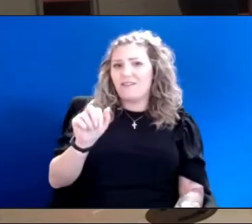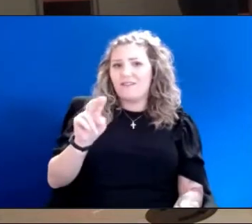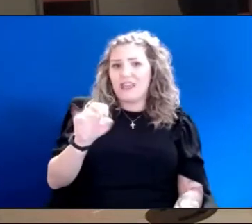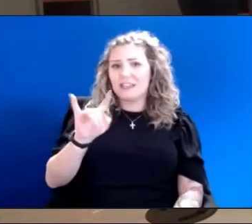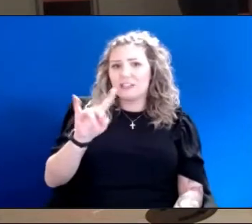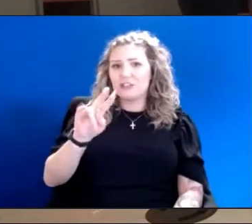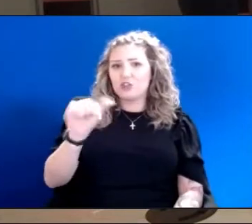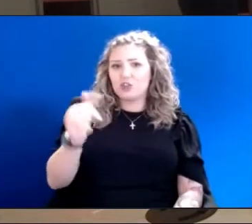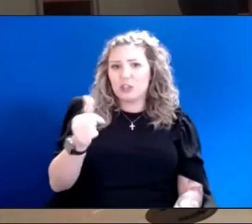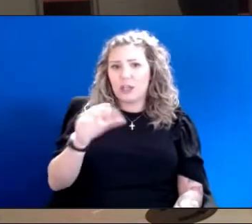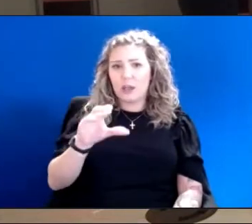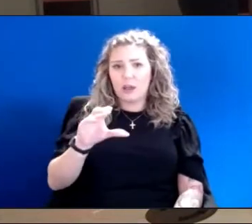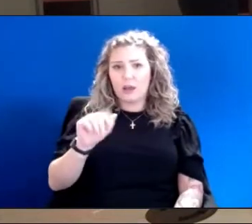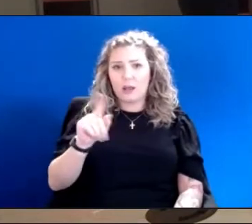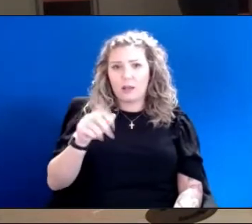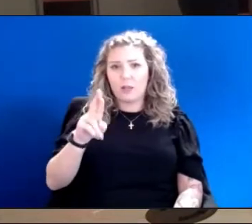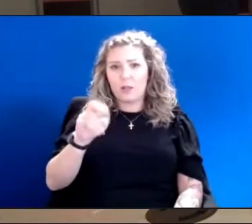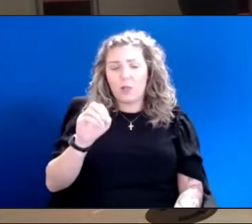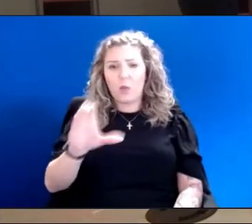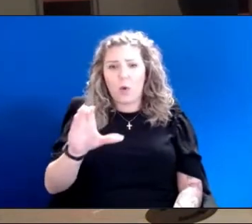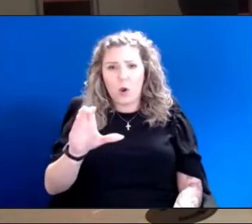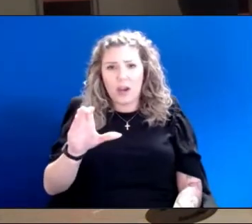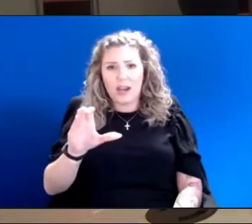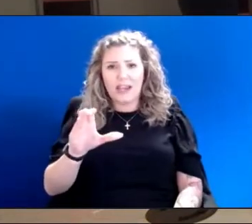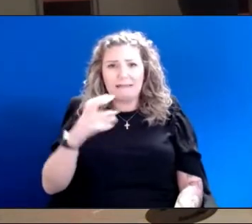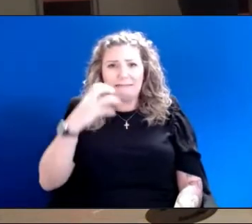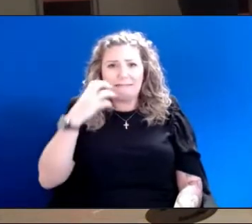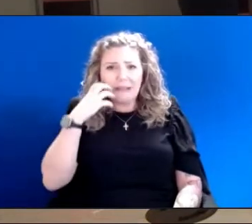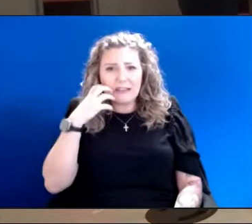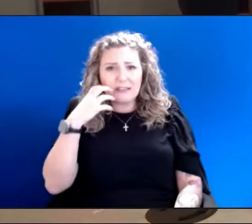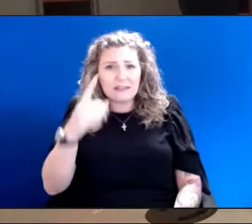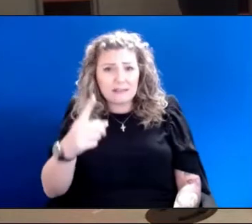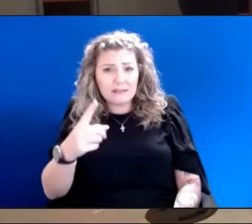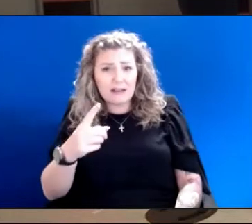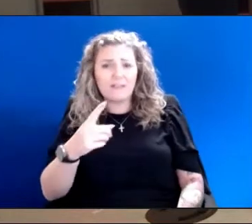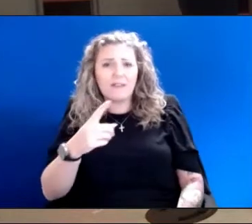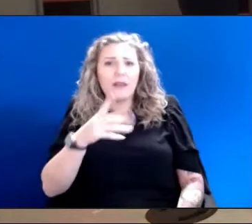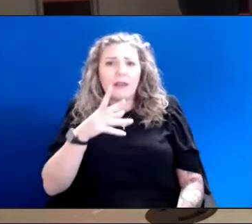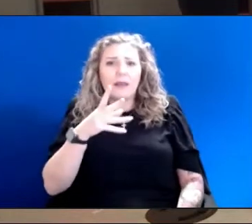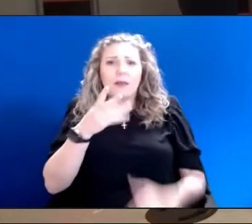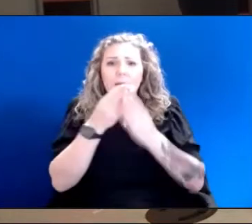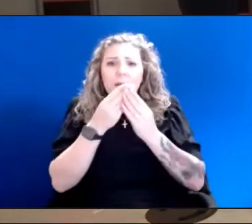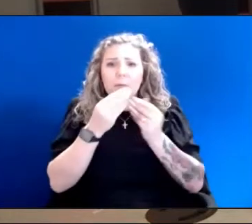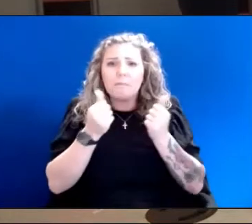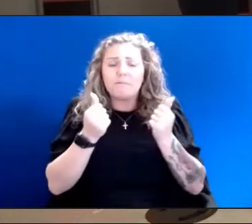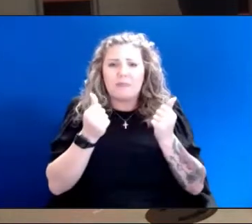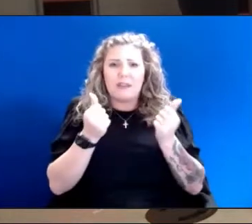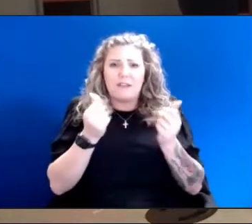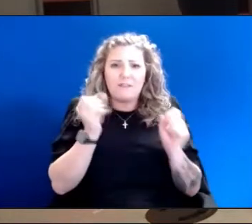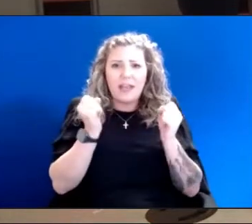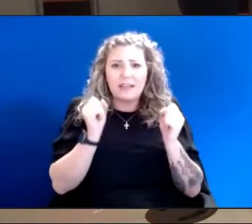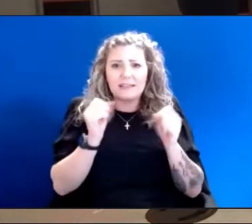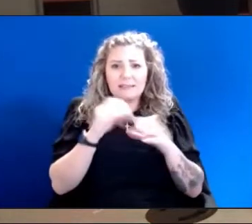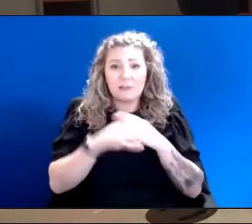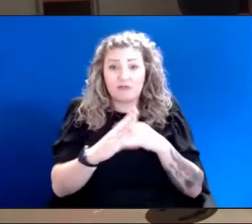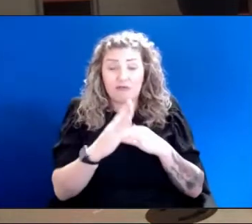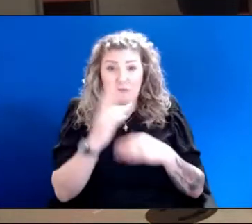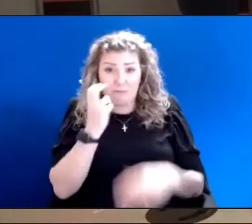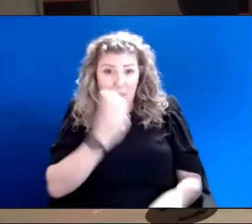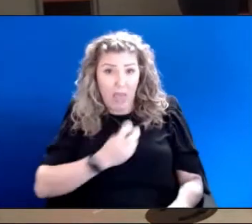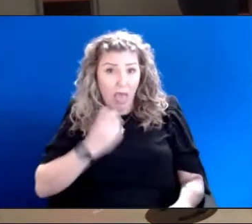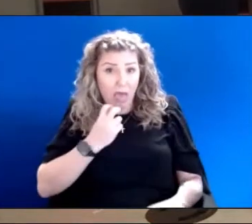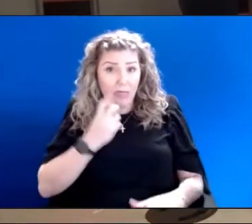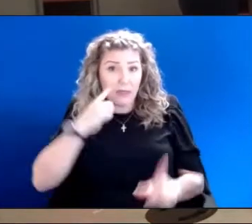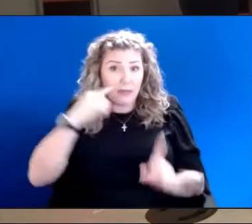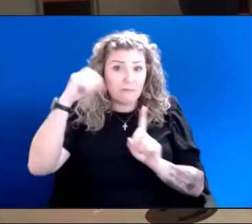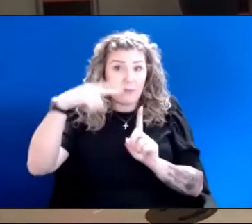When something dissolves quickly in your mouth, does it signal your brain to want more? Any of you want to take a crack at that? Dr. Love, you know about that? I don't know about that, I'm